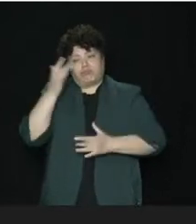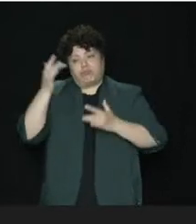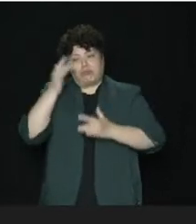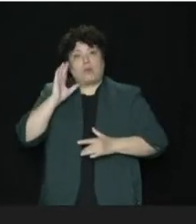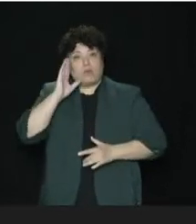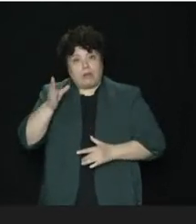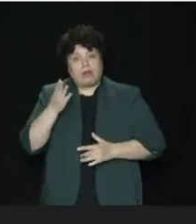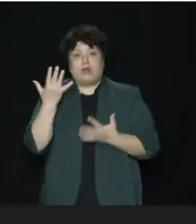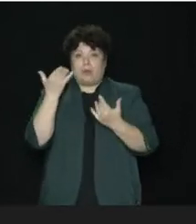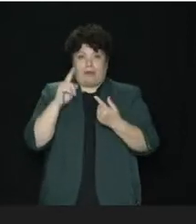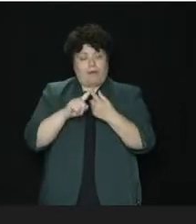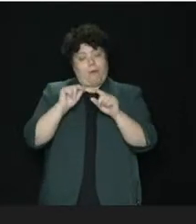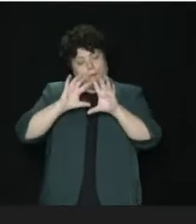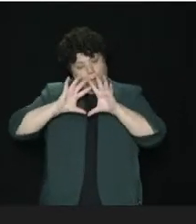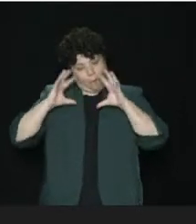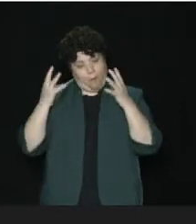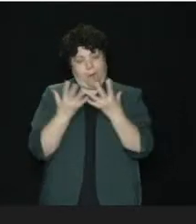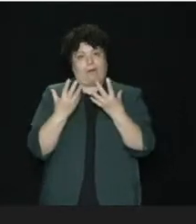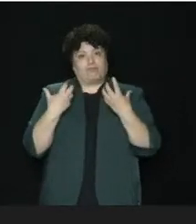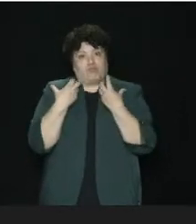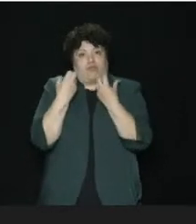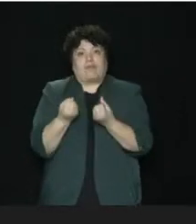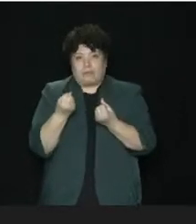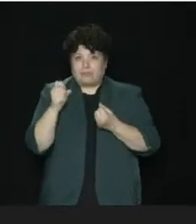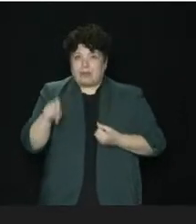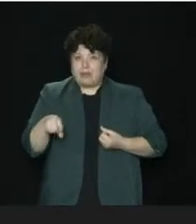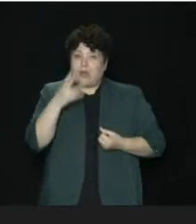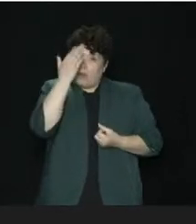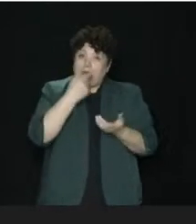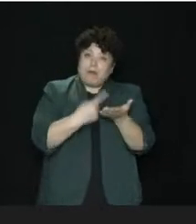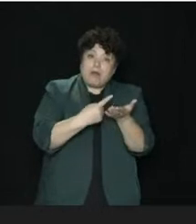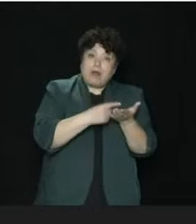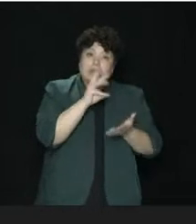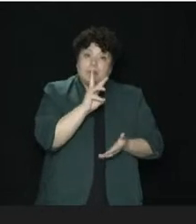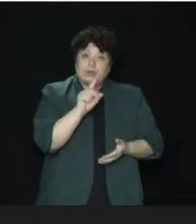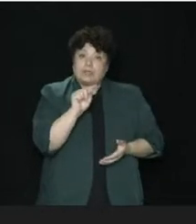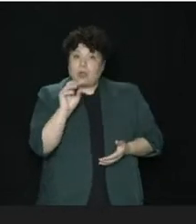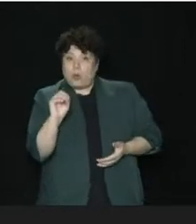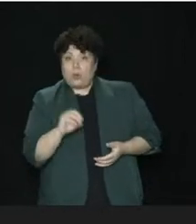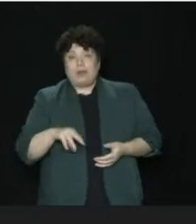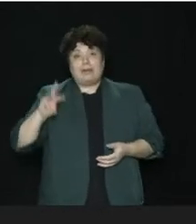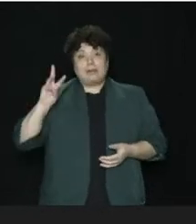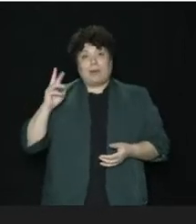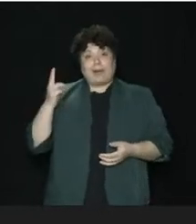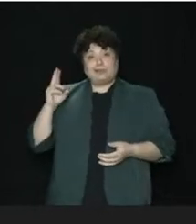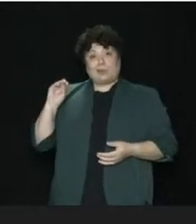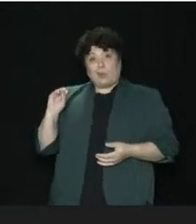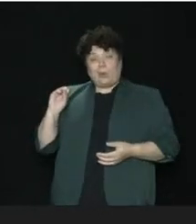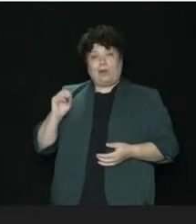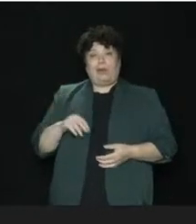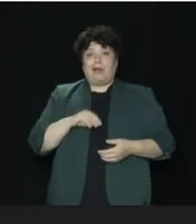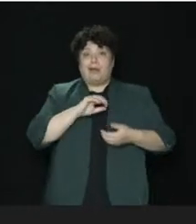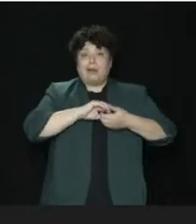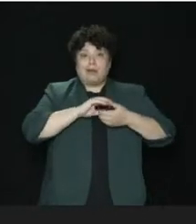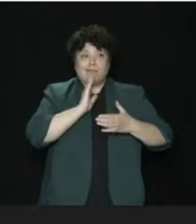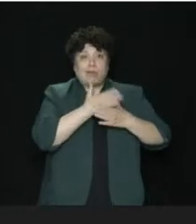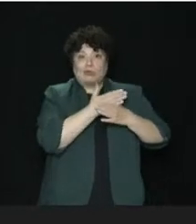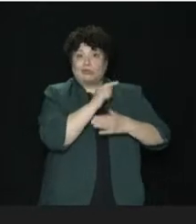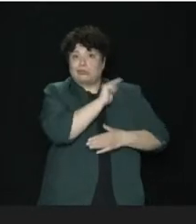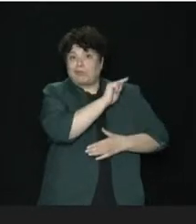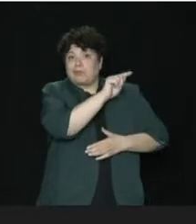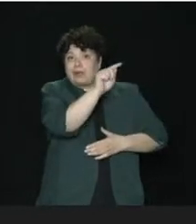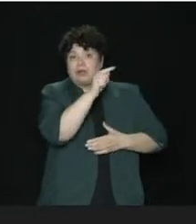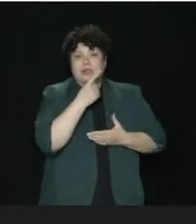at the WTO, with the WHO, with various partners around the world, we continue to work to